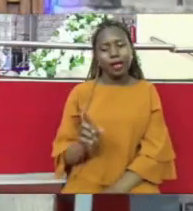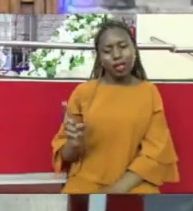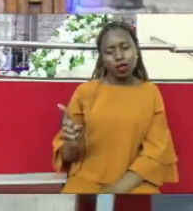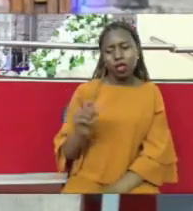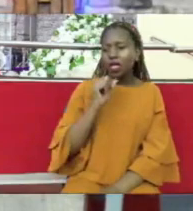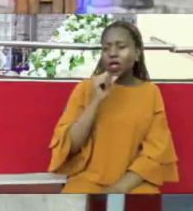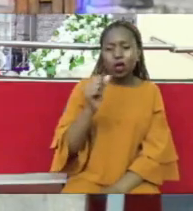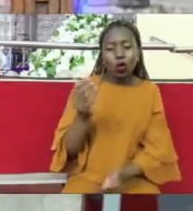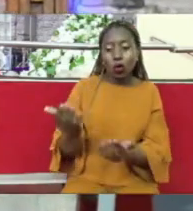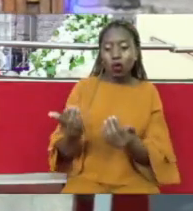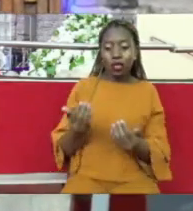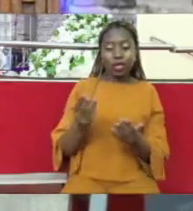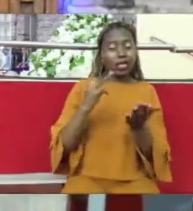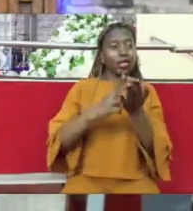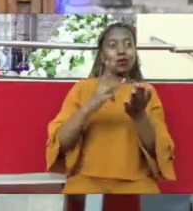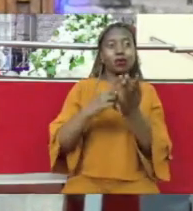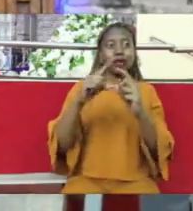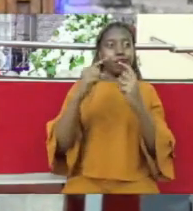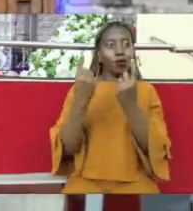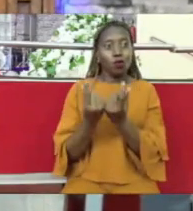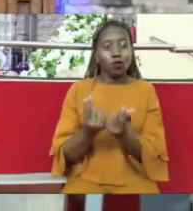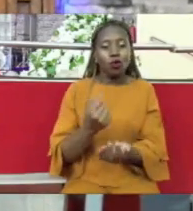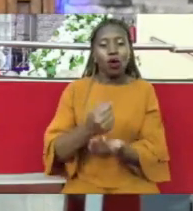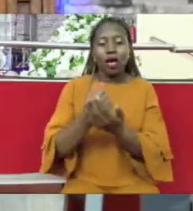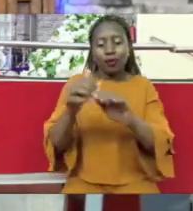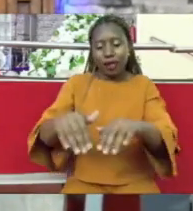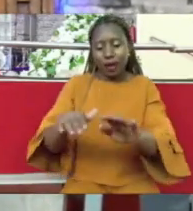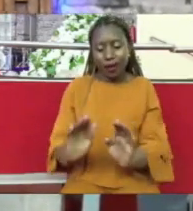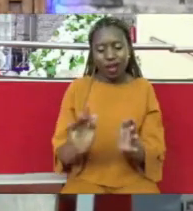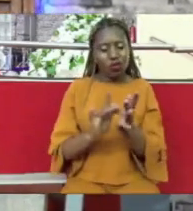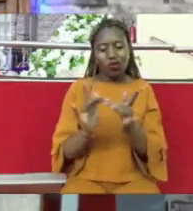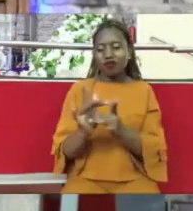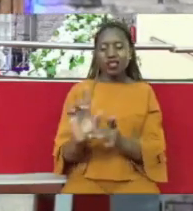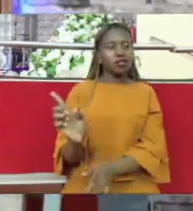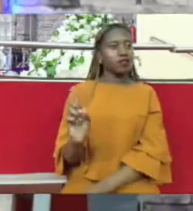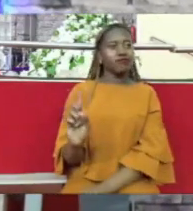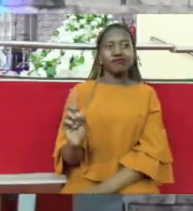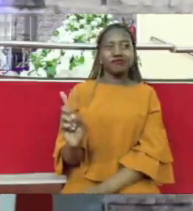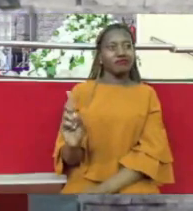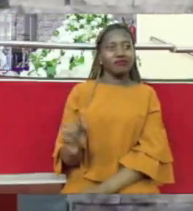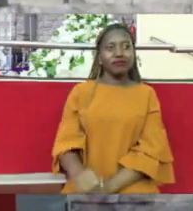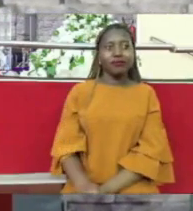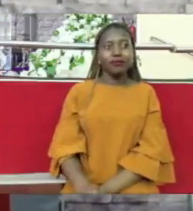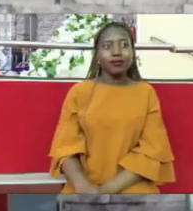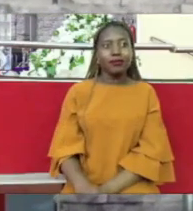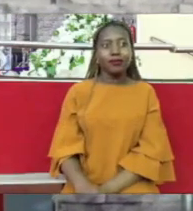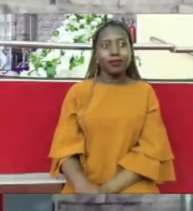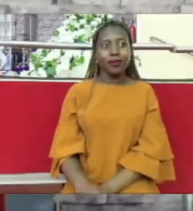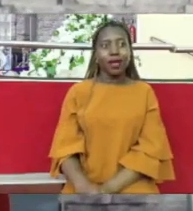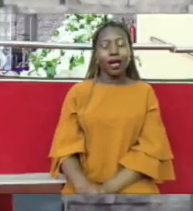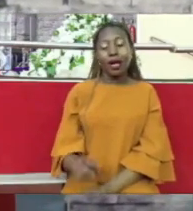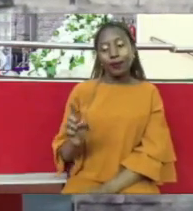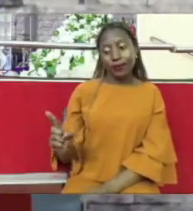group so that the burial of Jesus would be done. Hakuhitaji kutengeneza kundi la WhatsApp ili Yesu azikwe. He did it